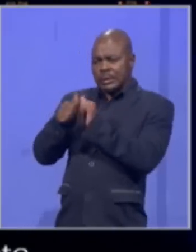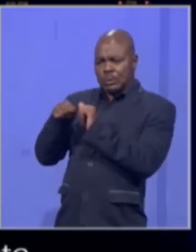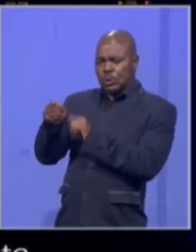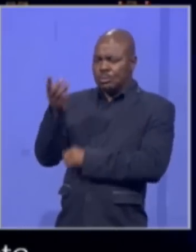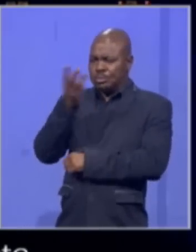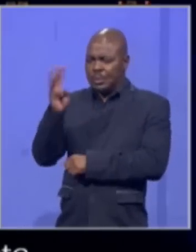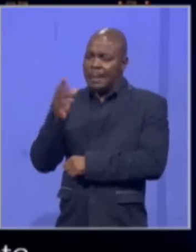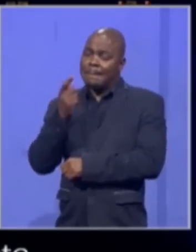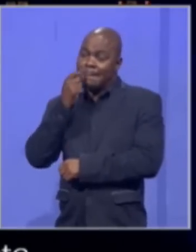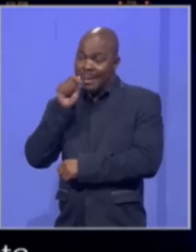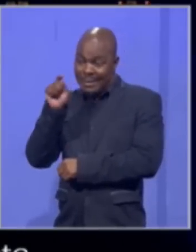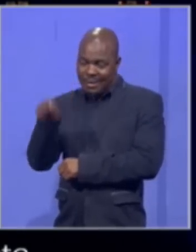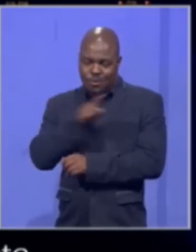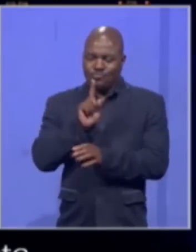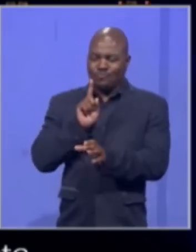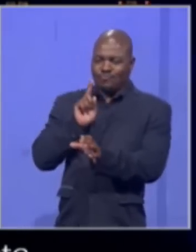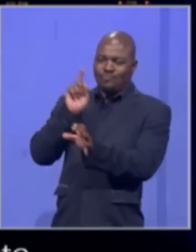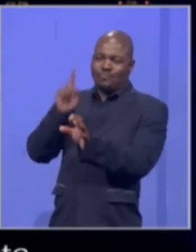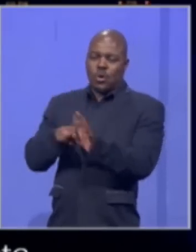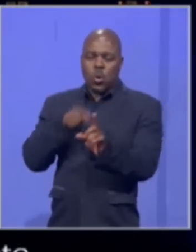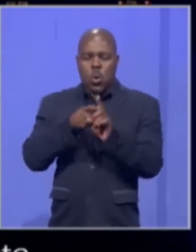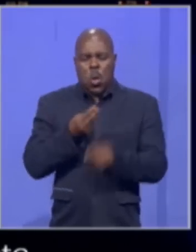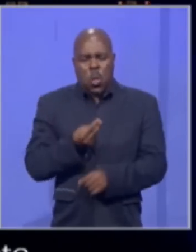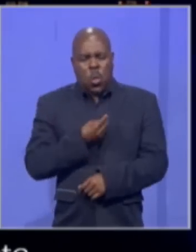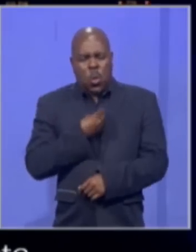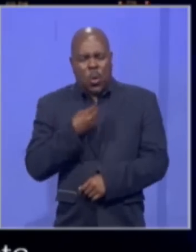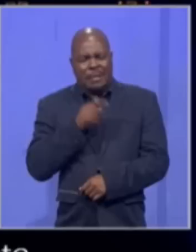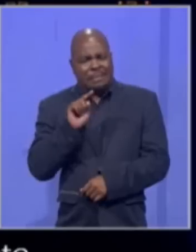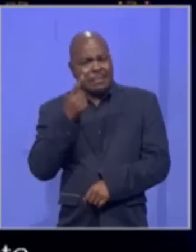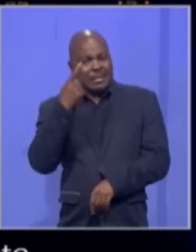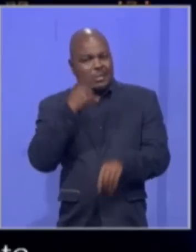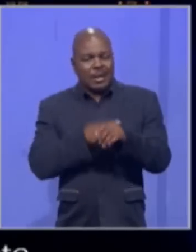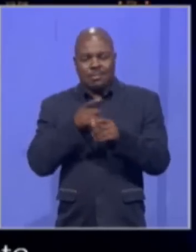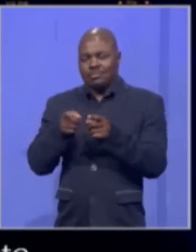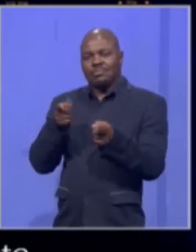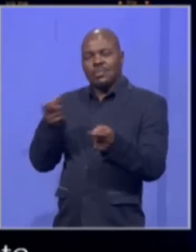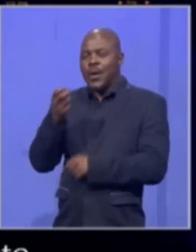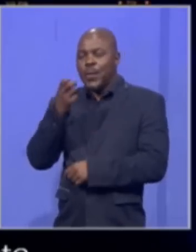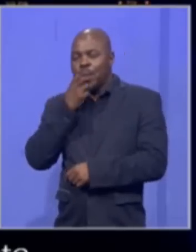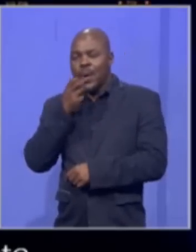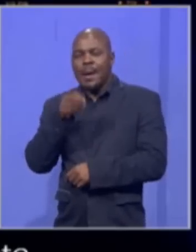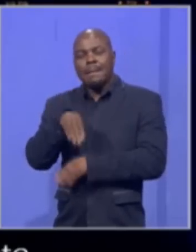laolwang ke banna ke motjha wa pele e monyane ho ba molaola papadi wa cricket.